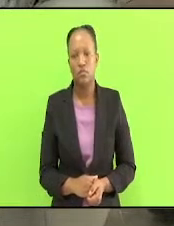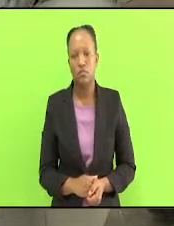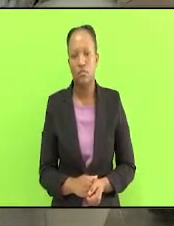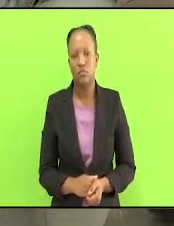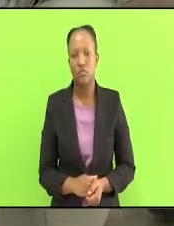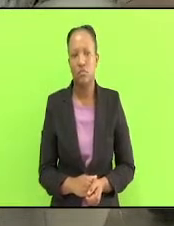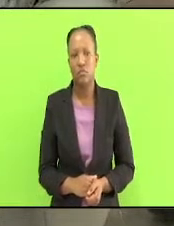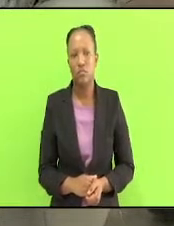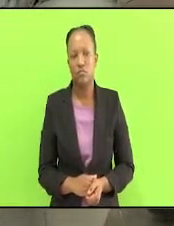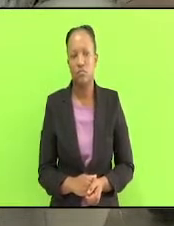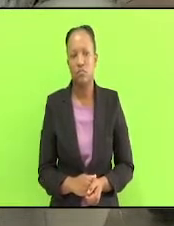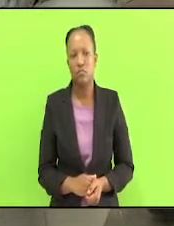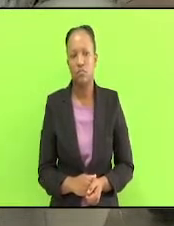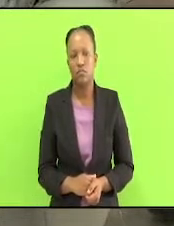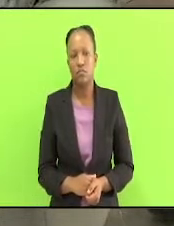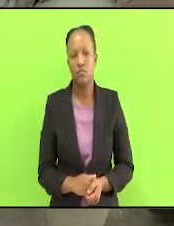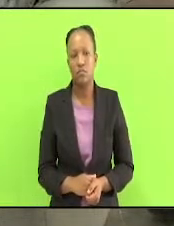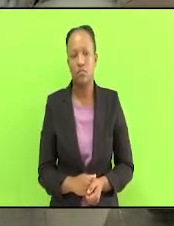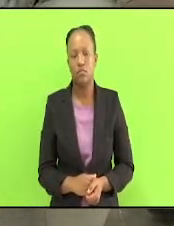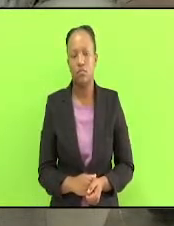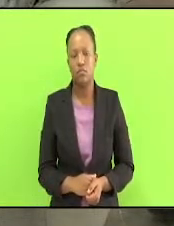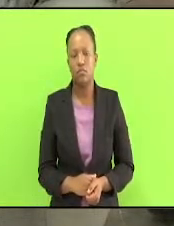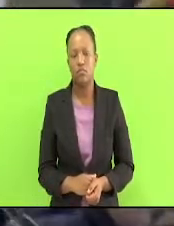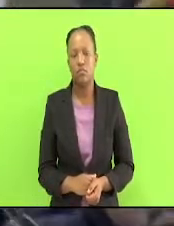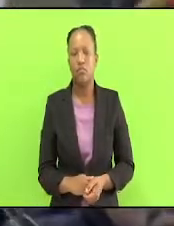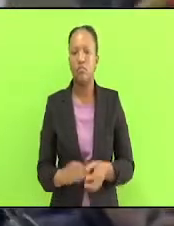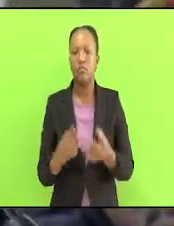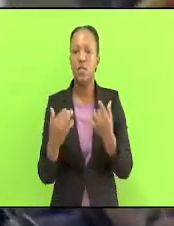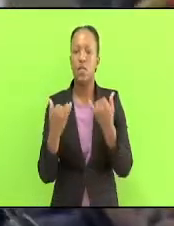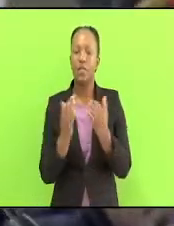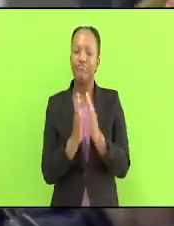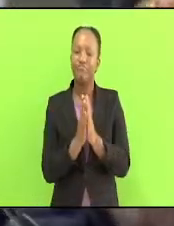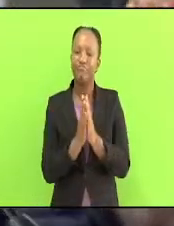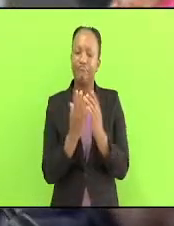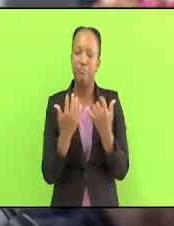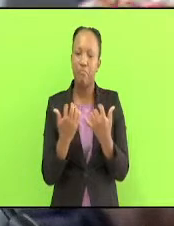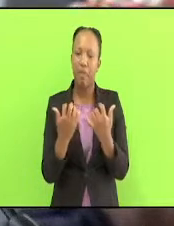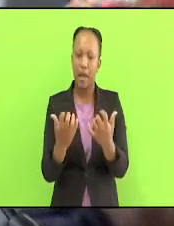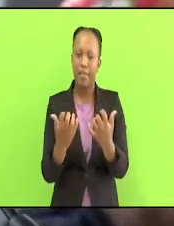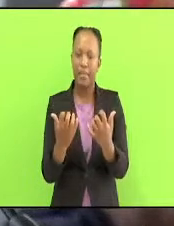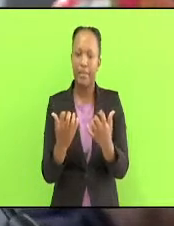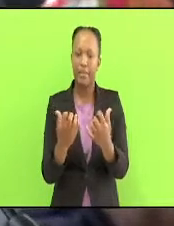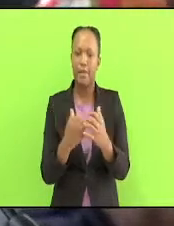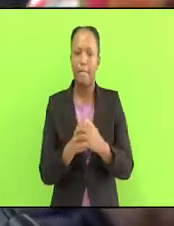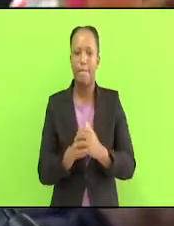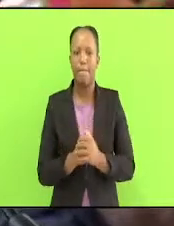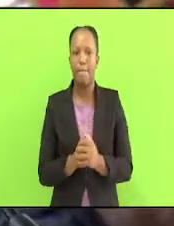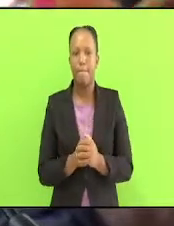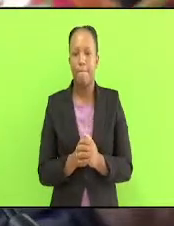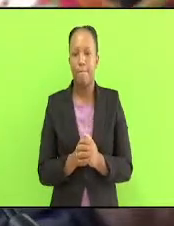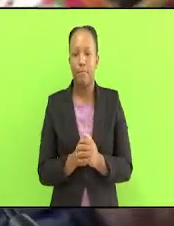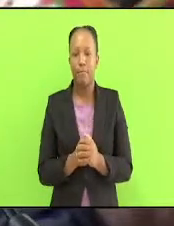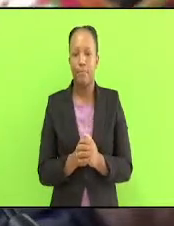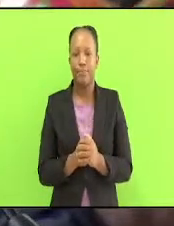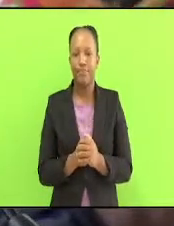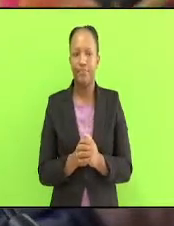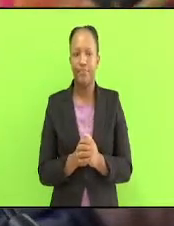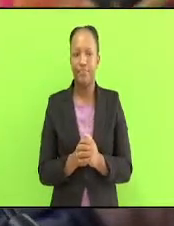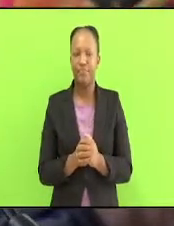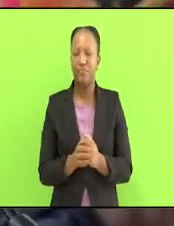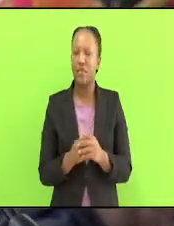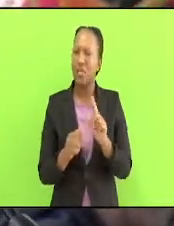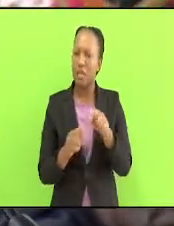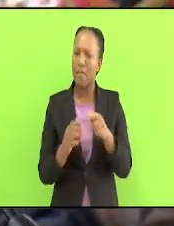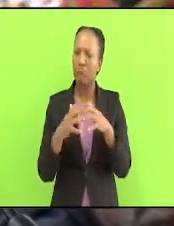trees. Now ki ikuela mo parlamenteng gore ba ha ke itse ba ka nna ba tla ka